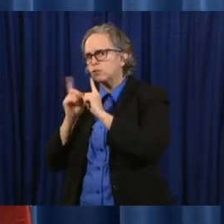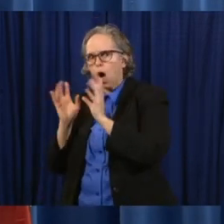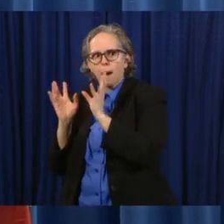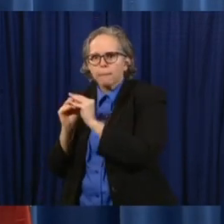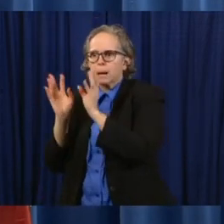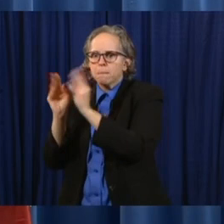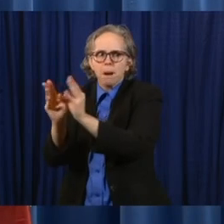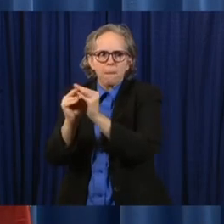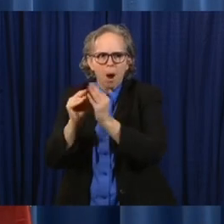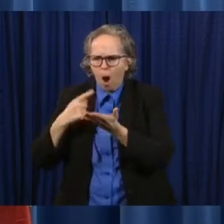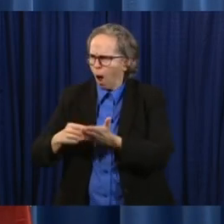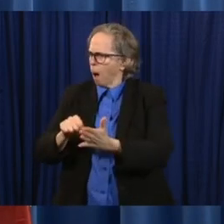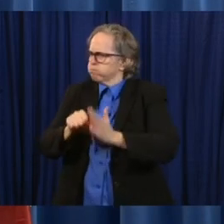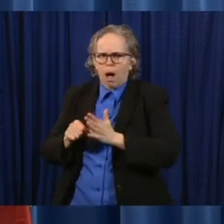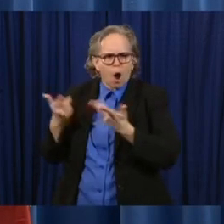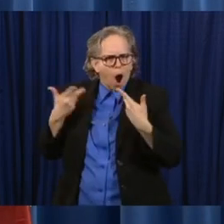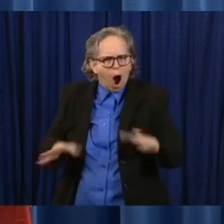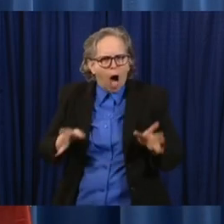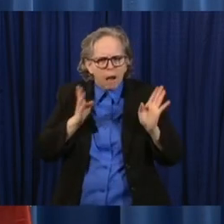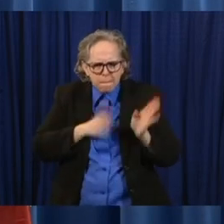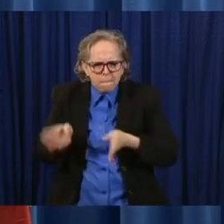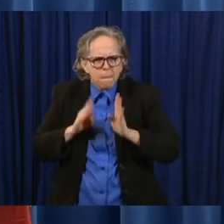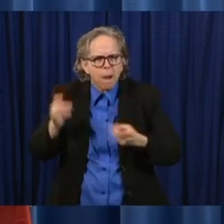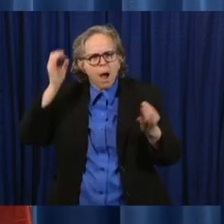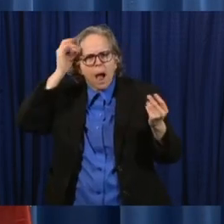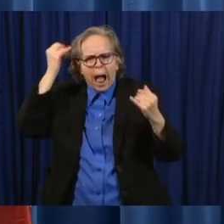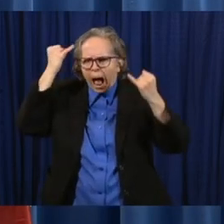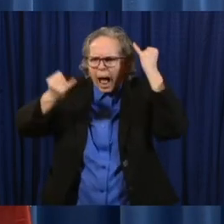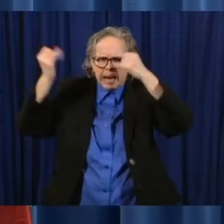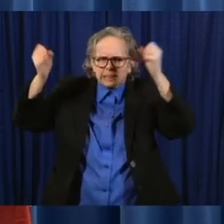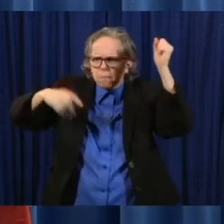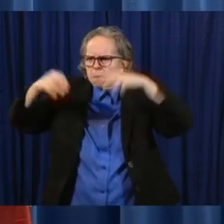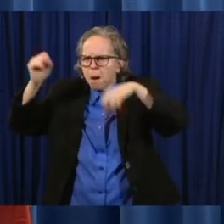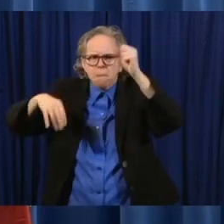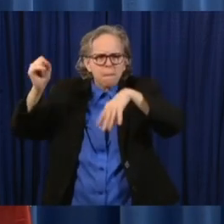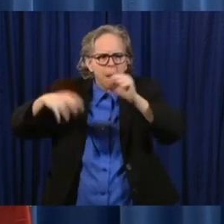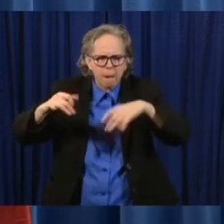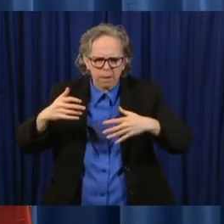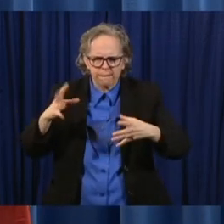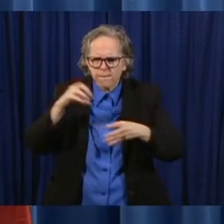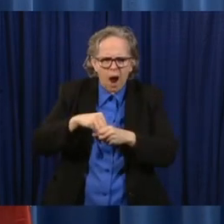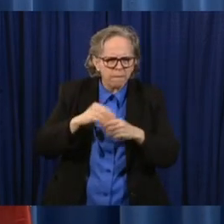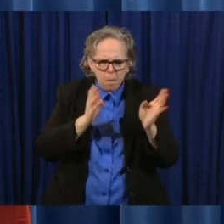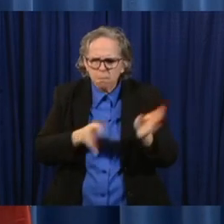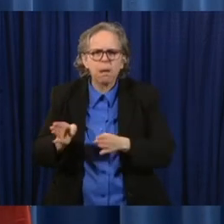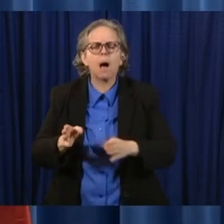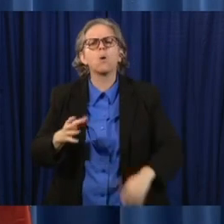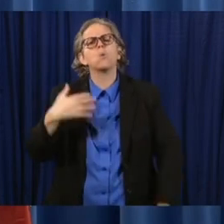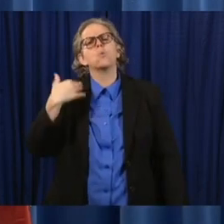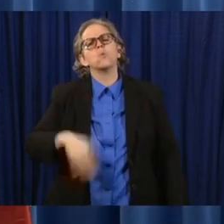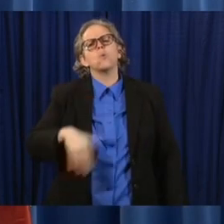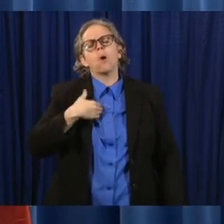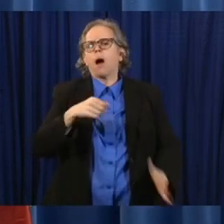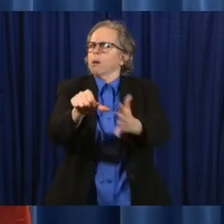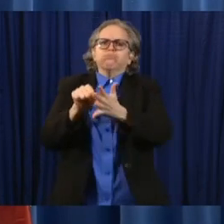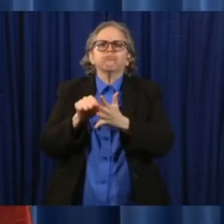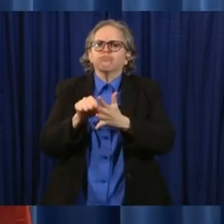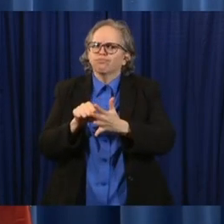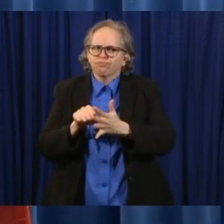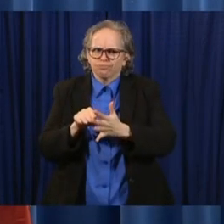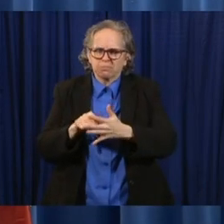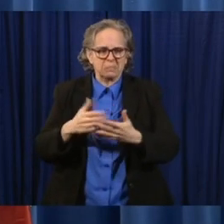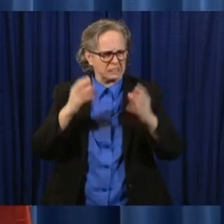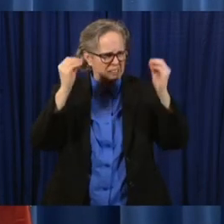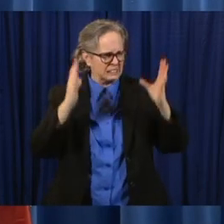all the thinking that's going into this already. As our teachers are looking at this, and